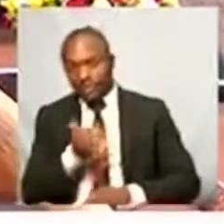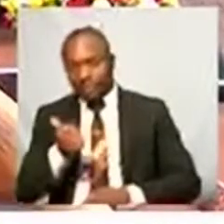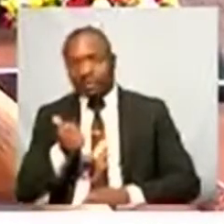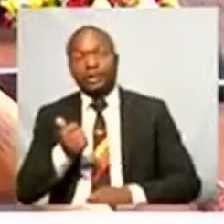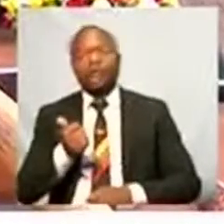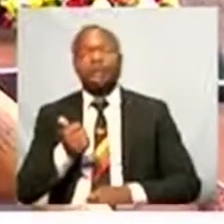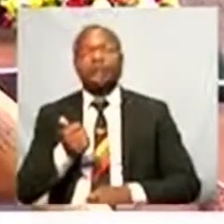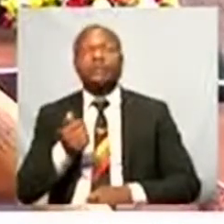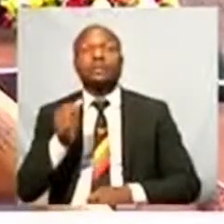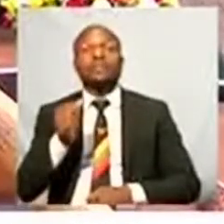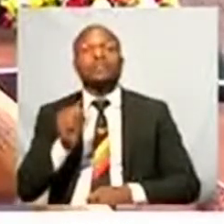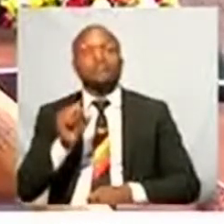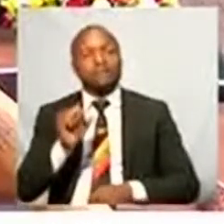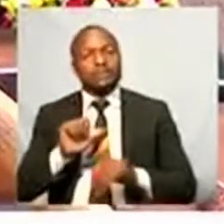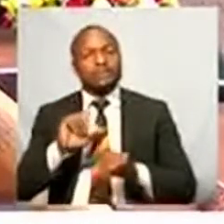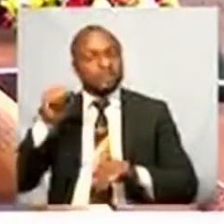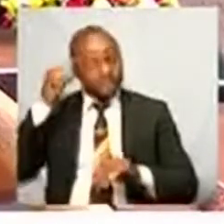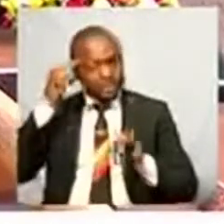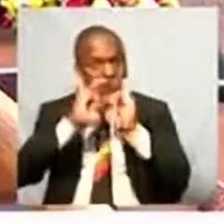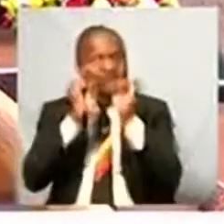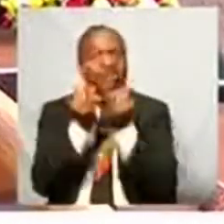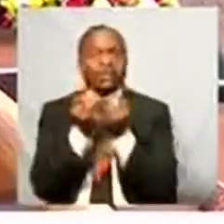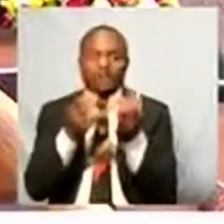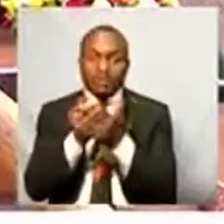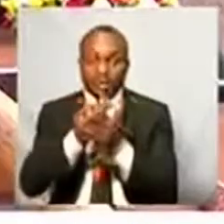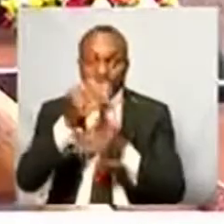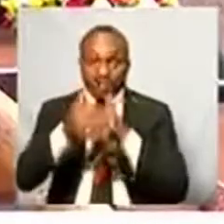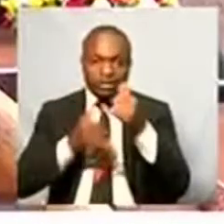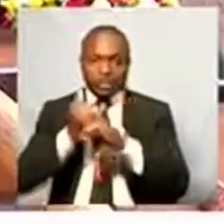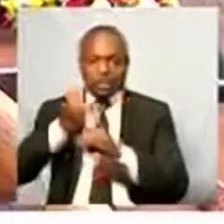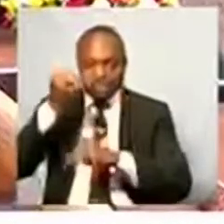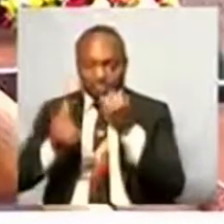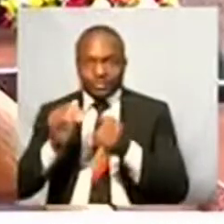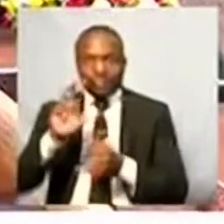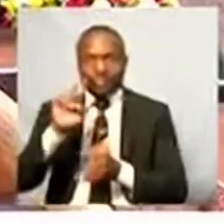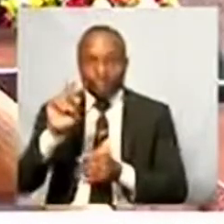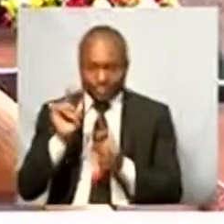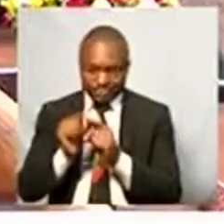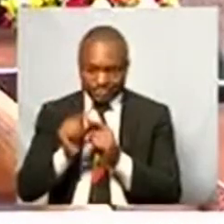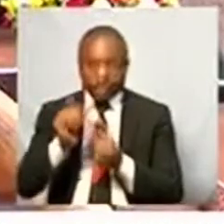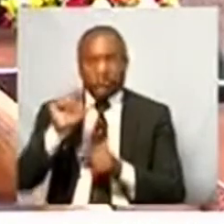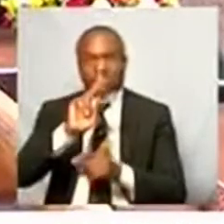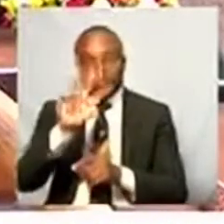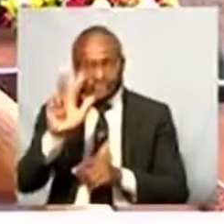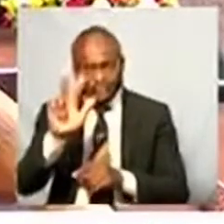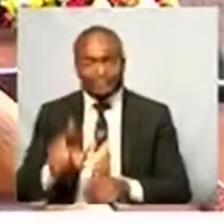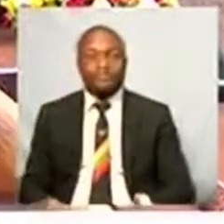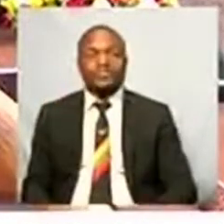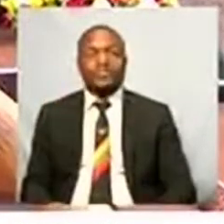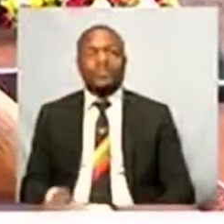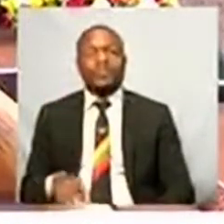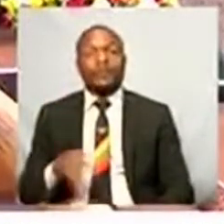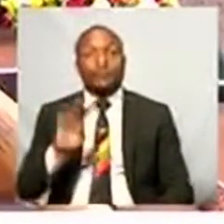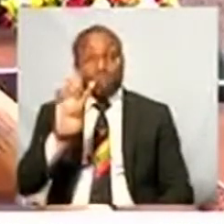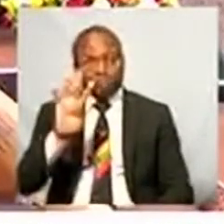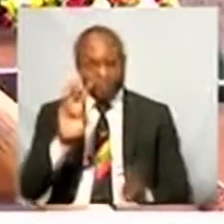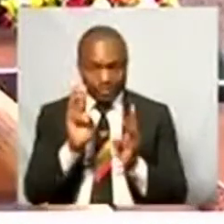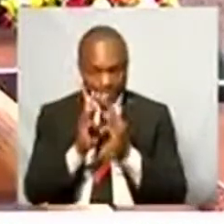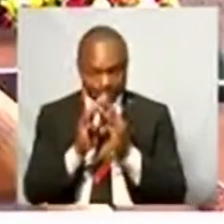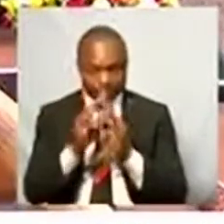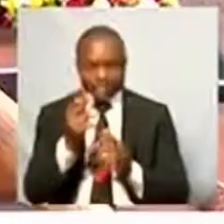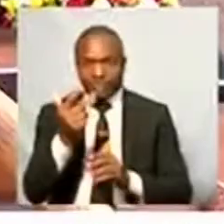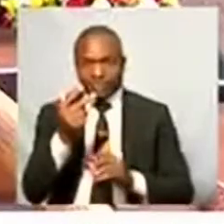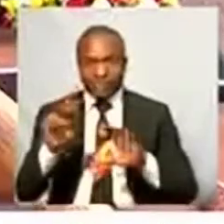statutory institutions for the financial year ended 31st December 2023, for the 4th session of